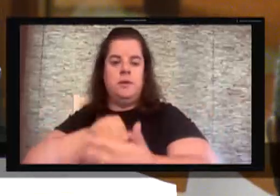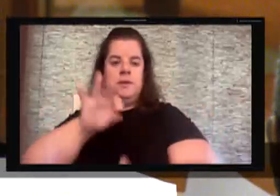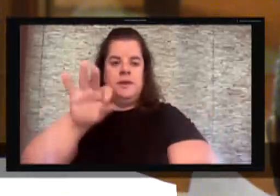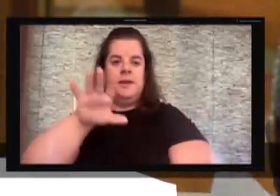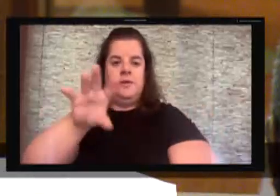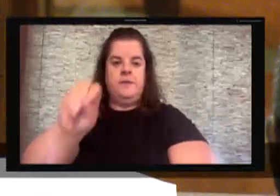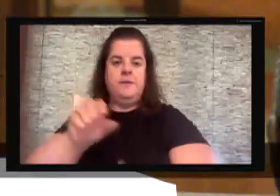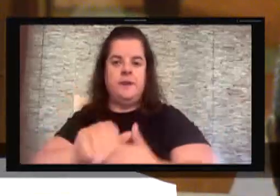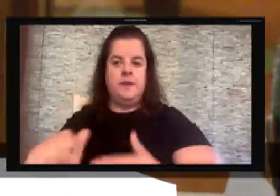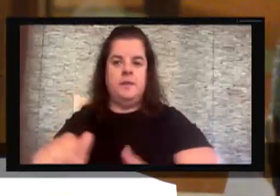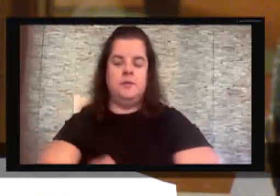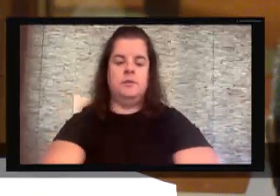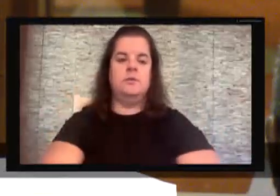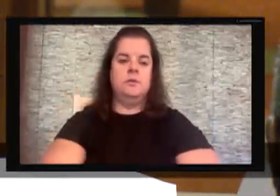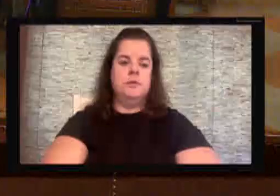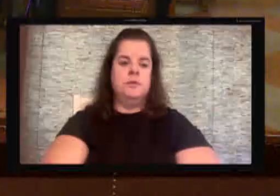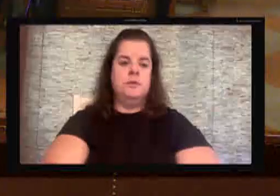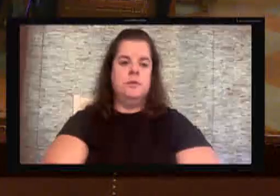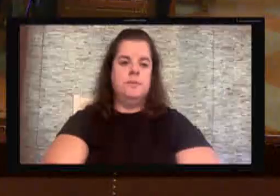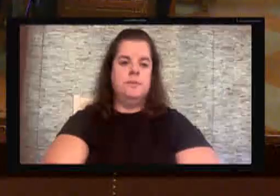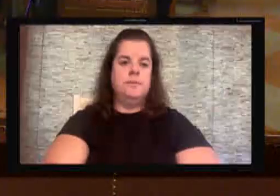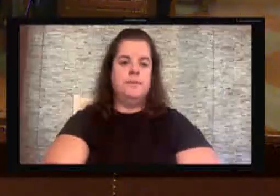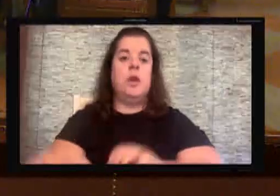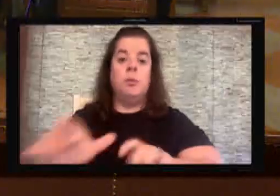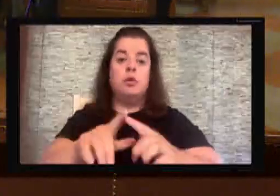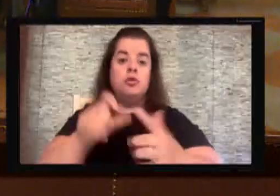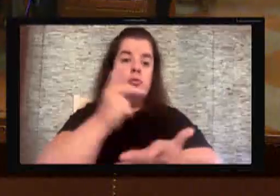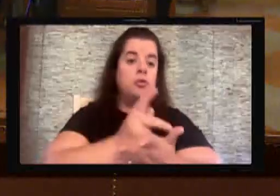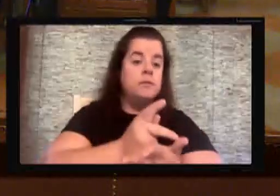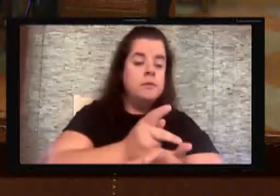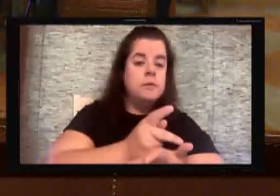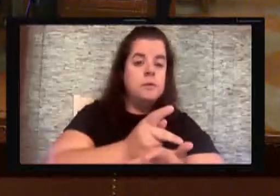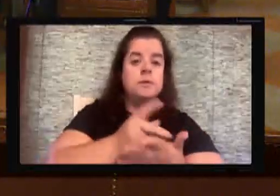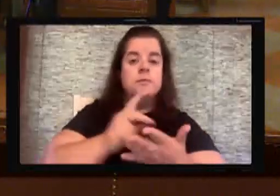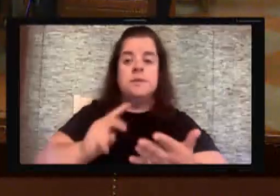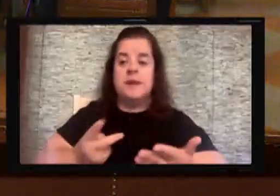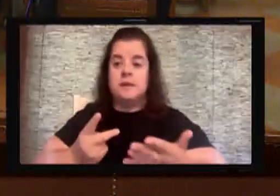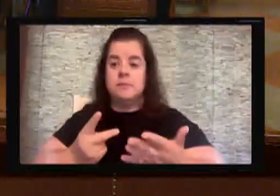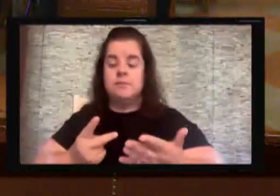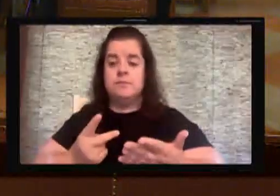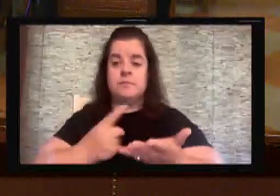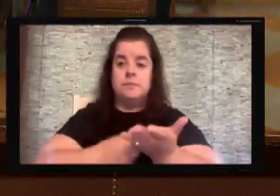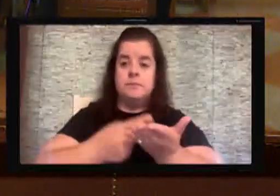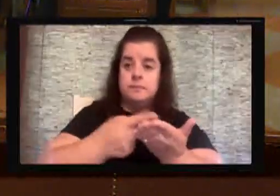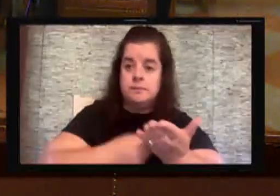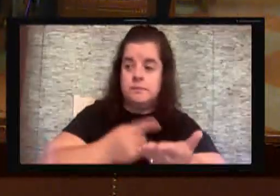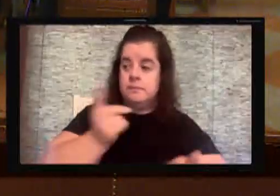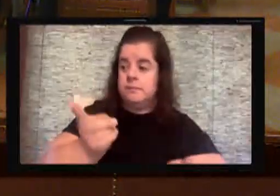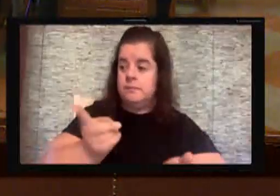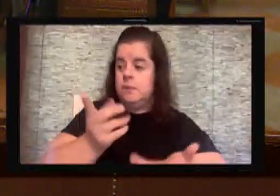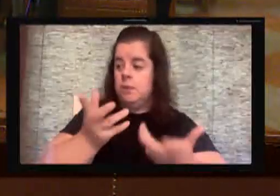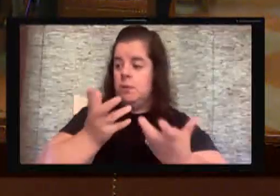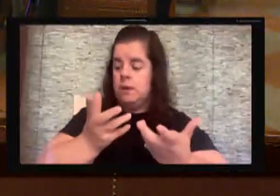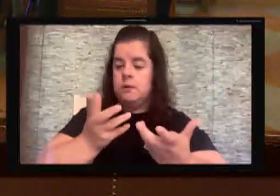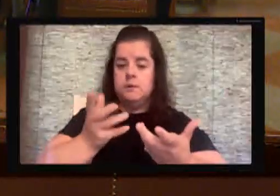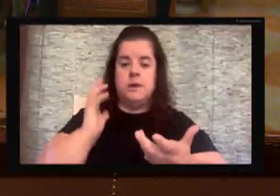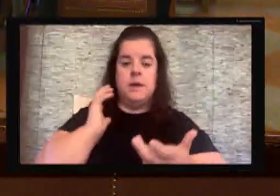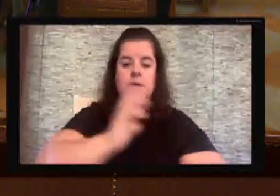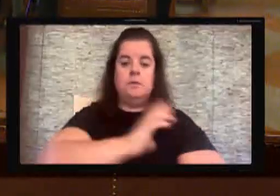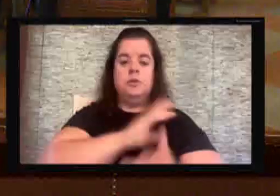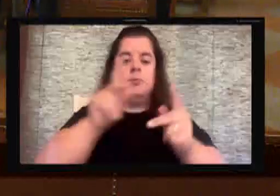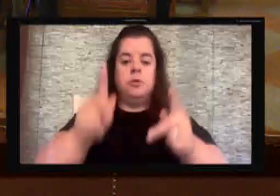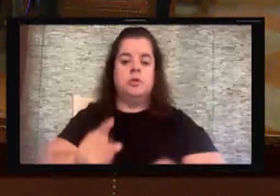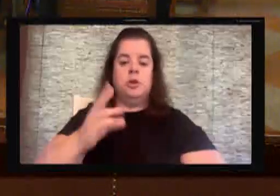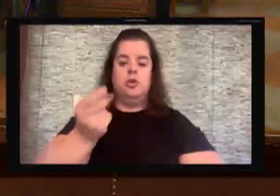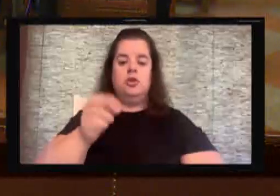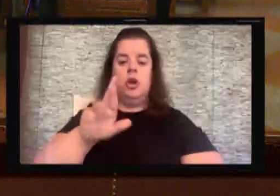$132,950. Motion to approve. Second. Discussion. Discussion, Councilperson Charlin. Just real